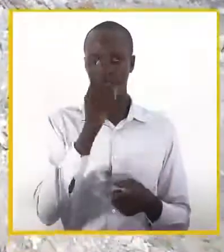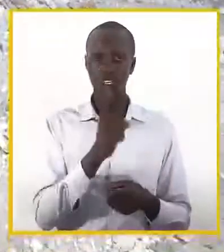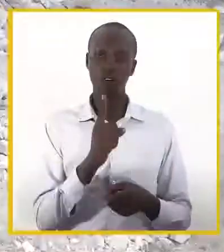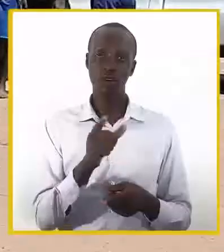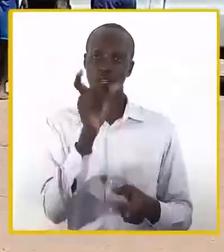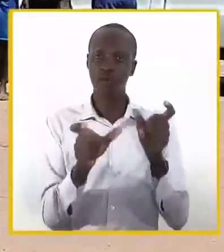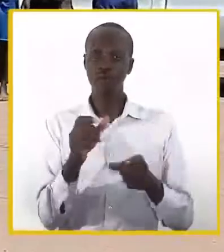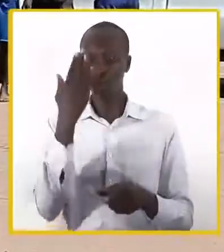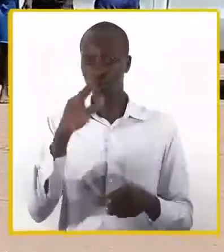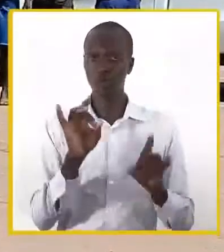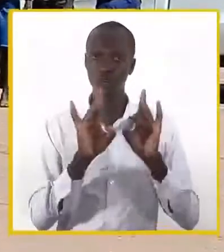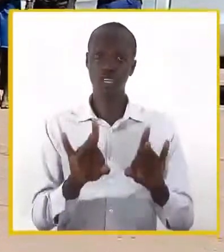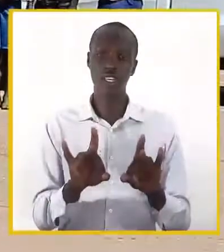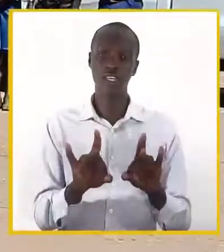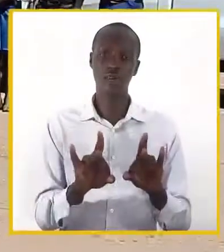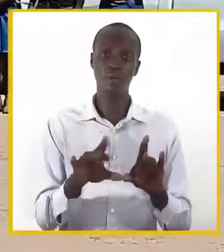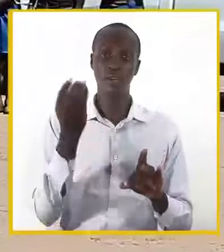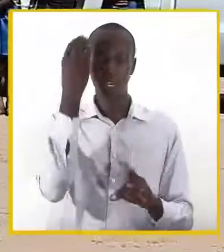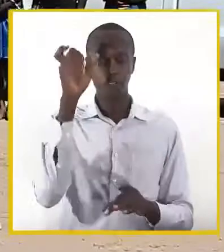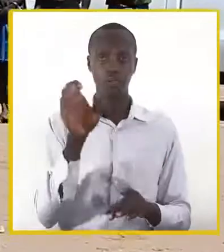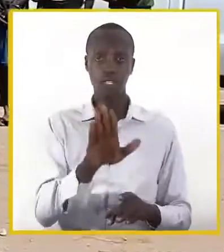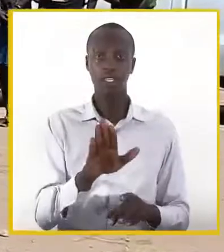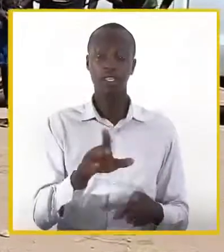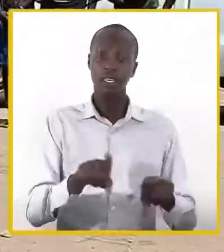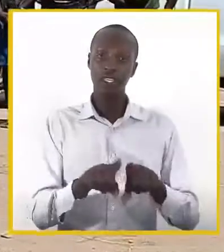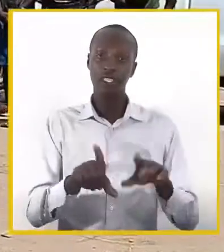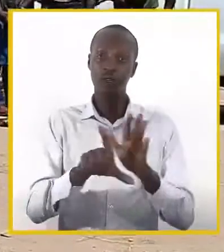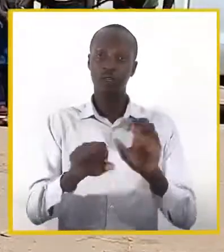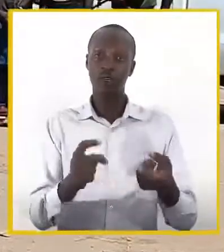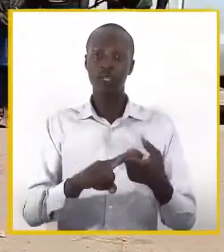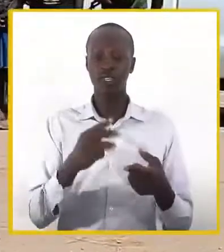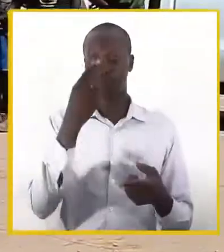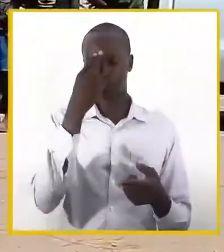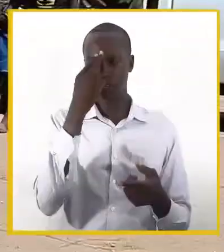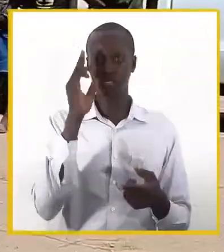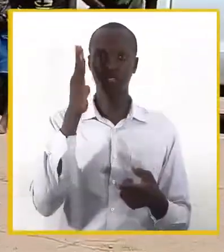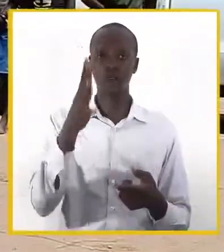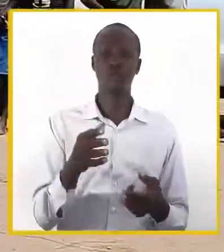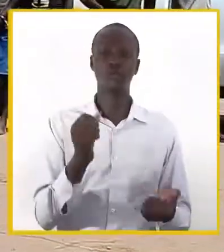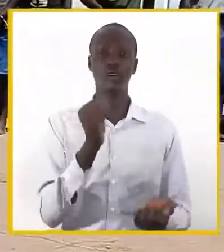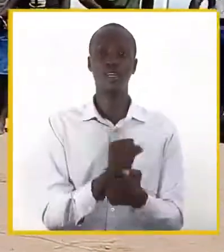criminals in that area that it is an offense and the police will not hesitate to arrest such offenders.